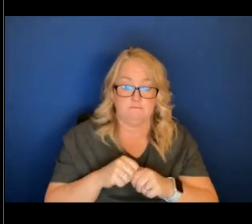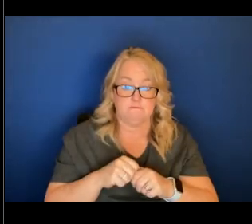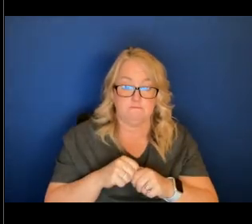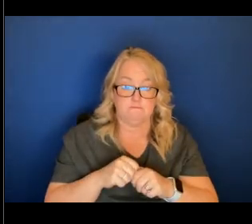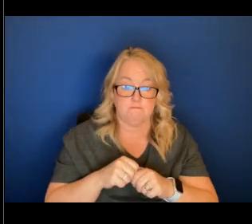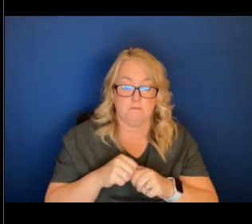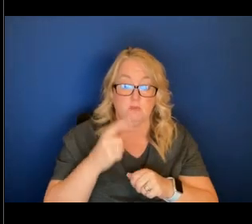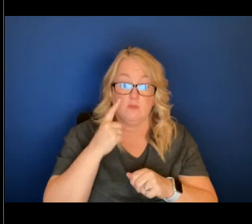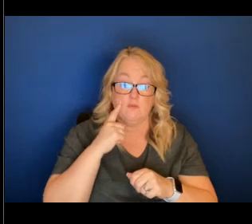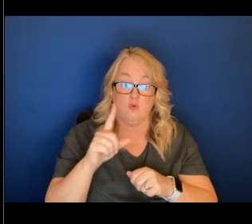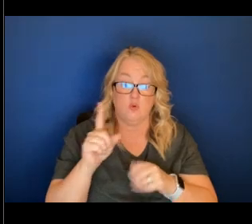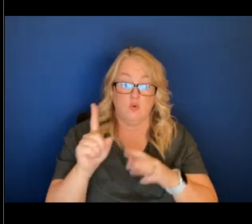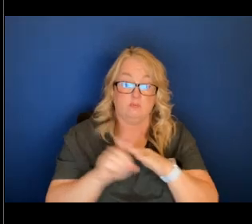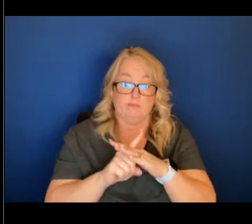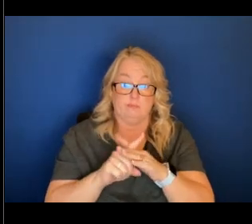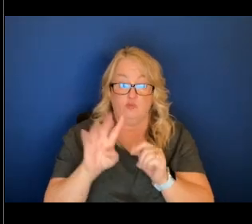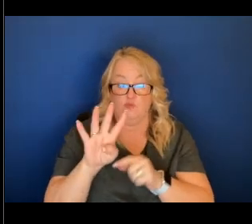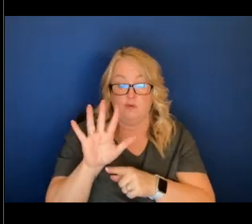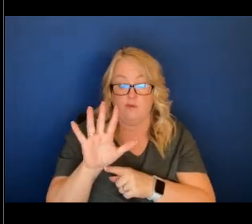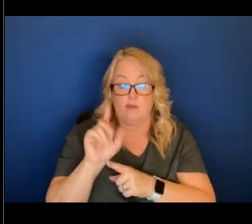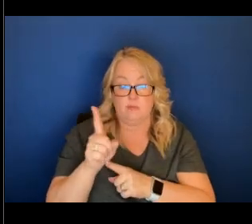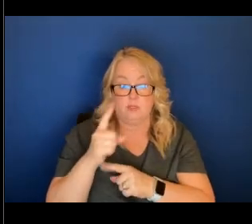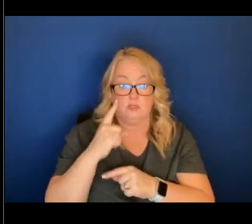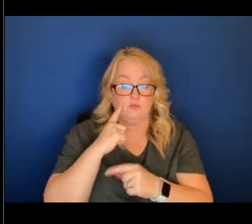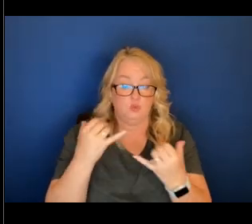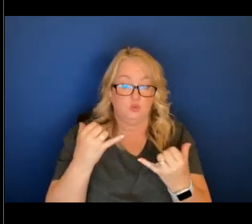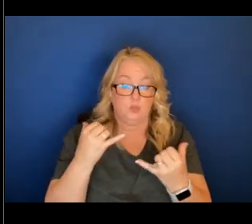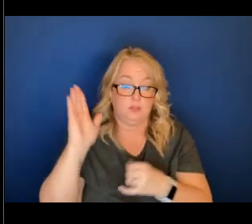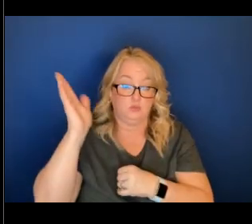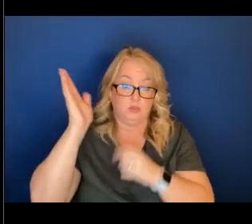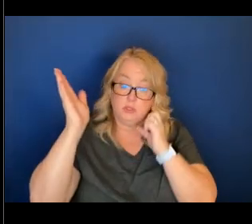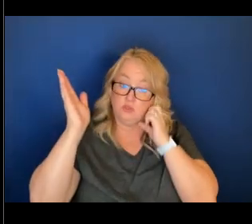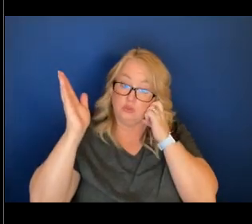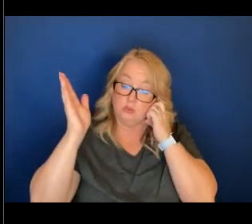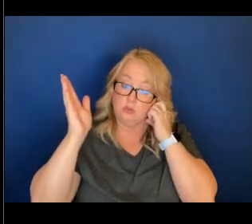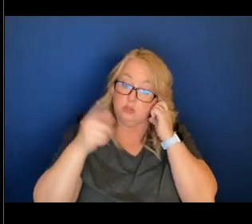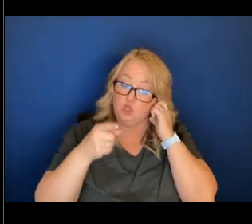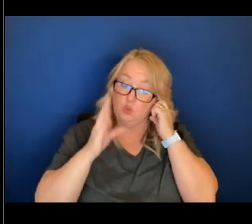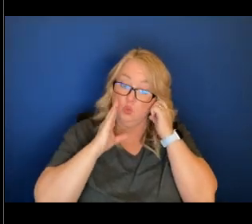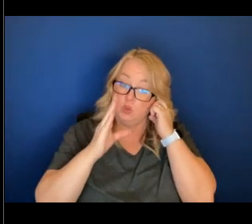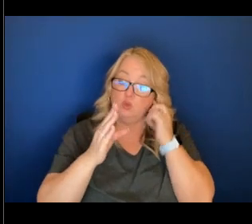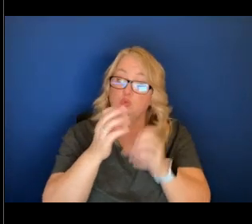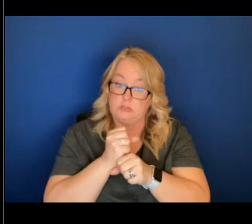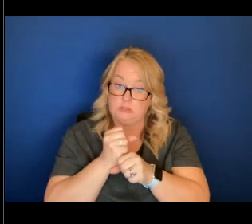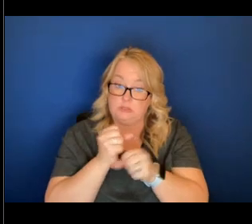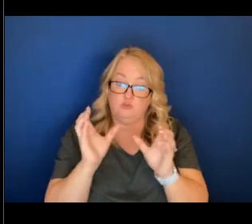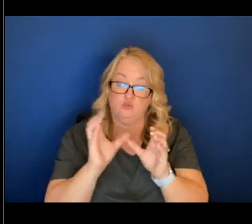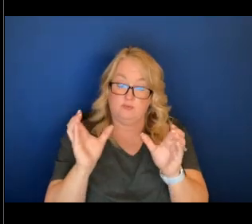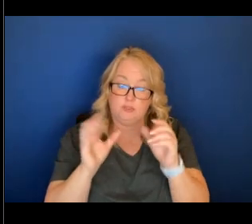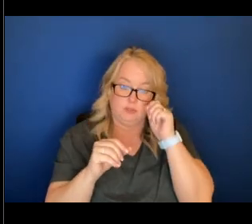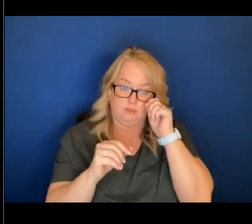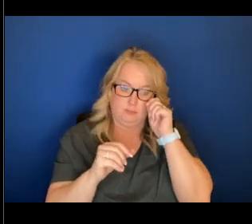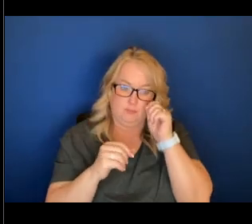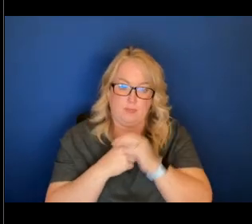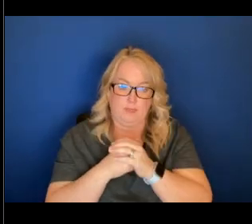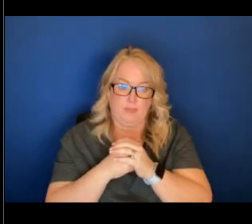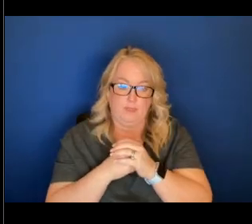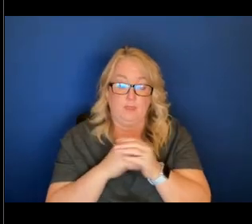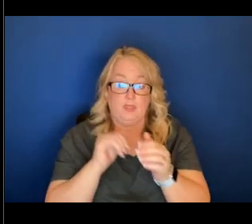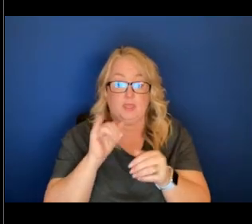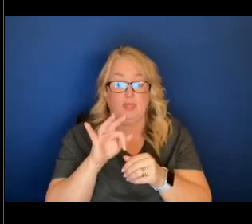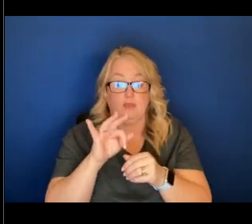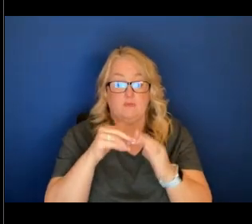For attending at least 45 minutes of today's presentation, you will receive an attendance certificate. If you